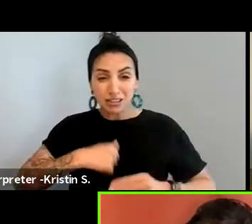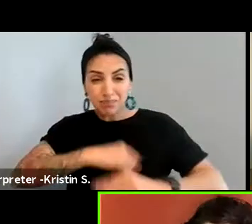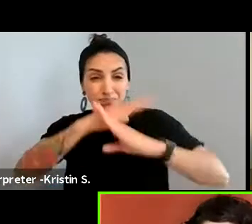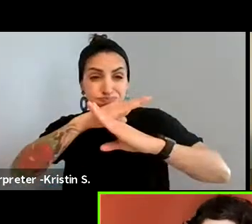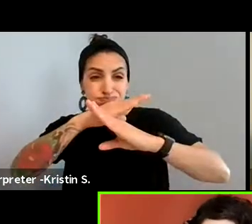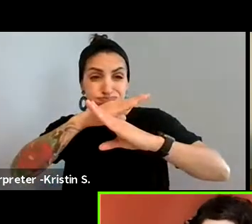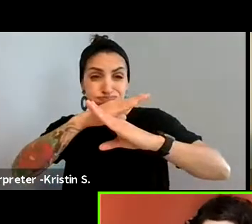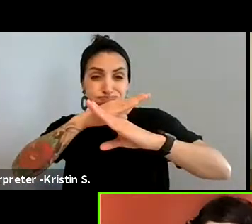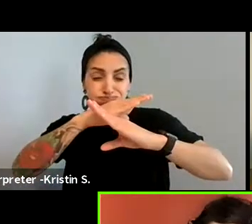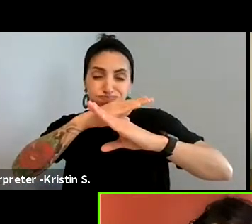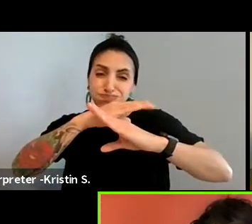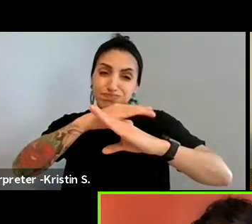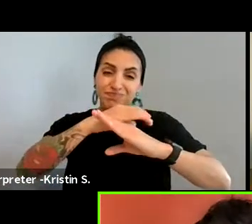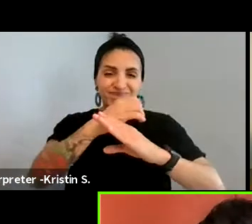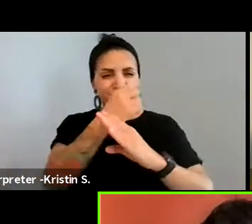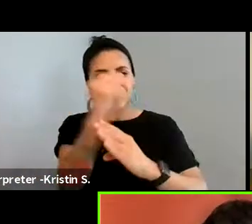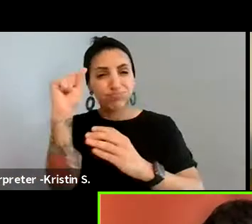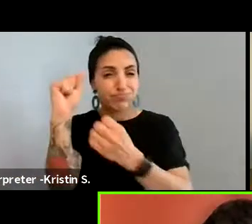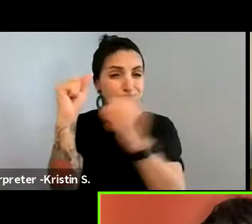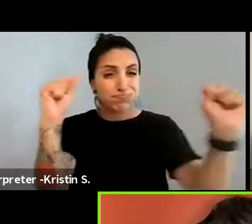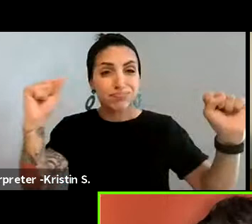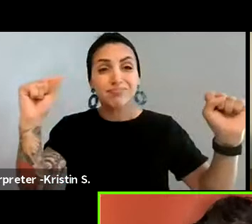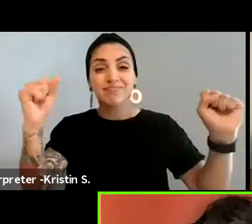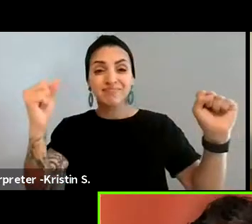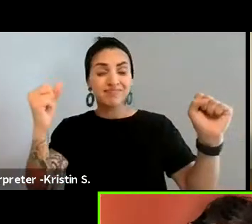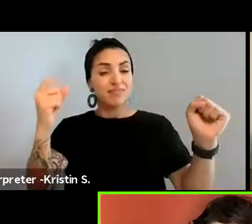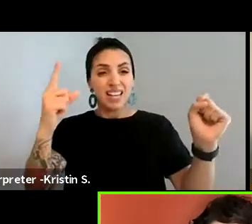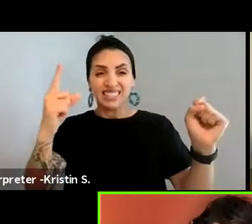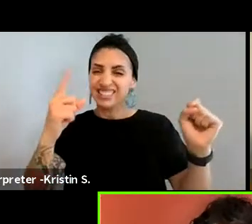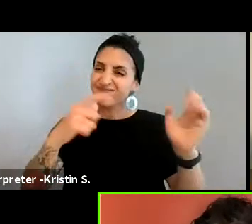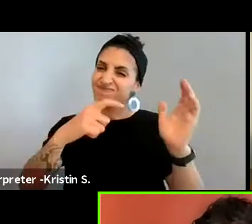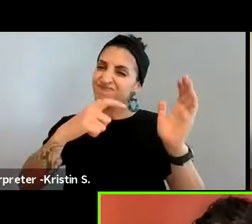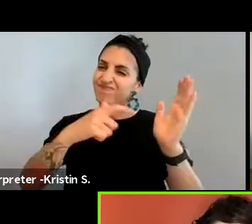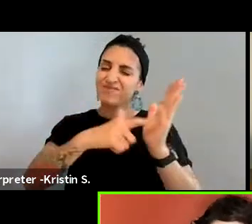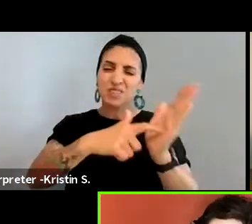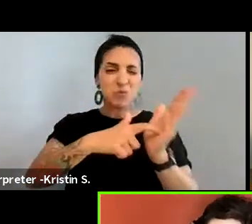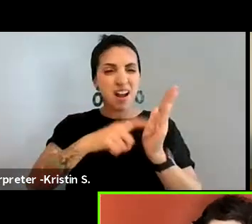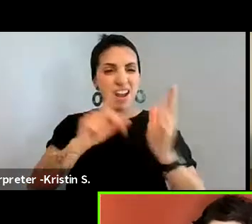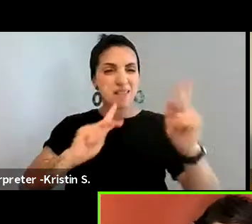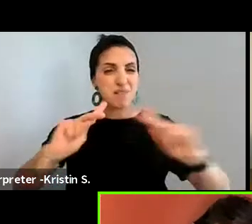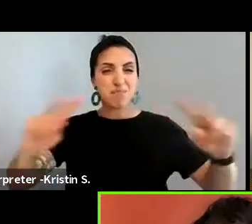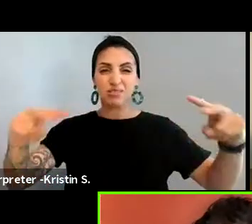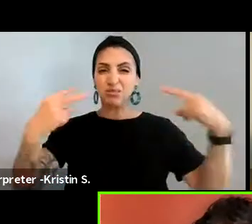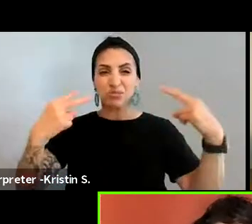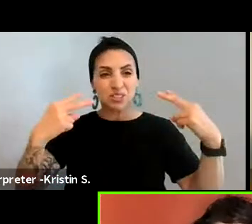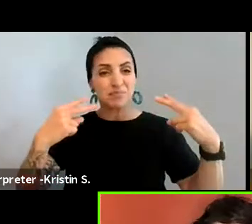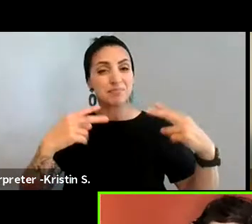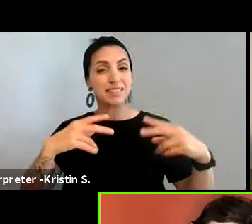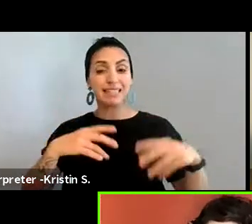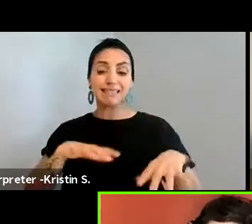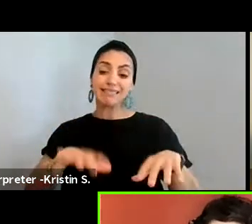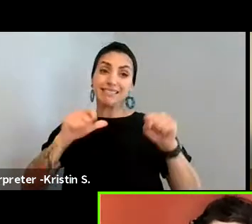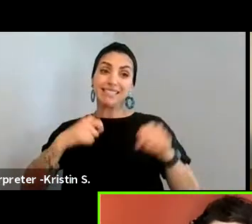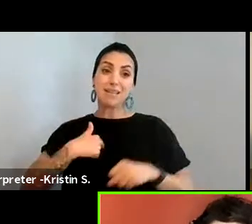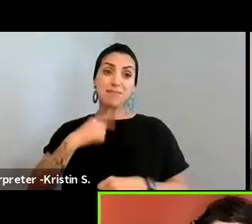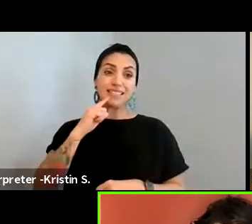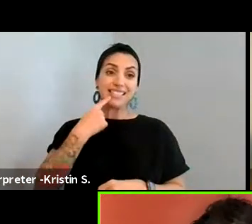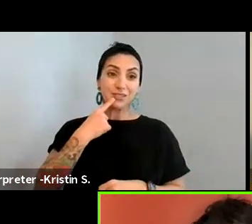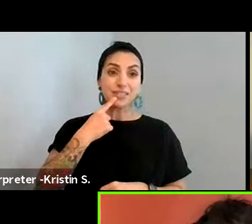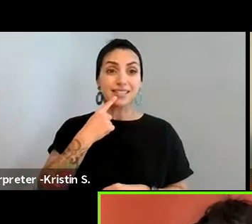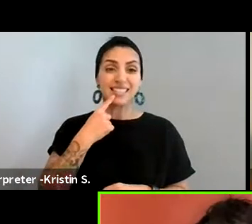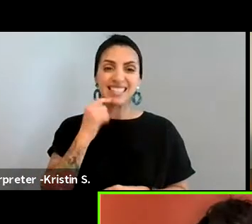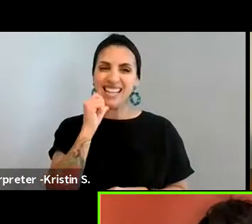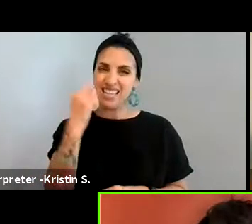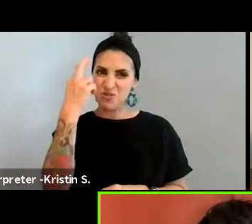and insisted that people see me and take me seriously, which I don't think I realized until later is